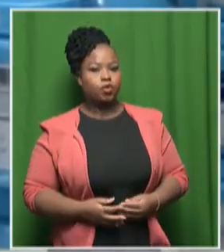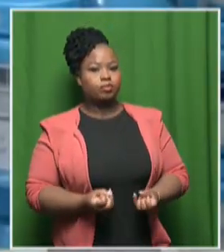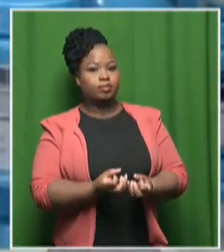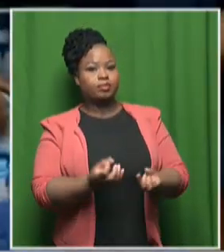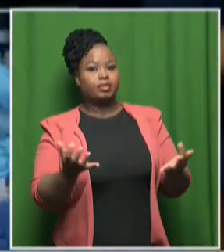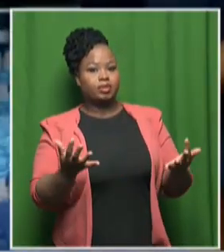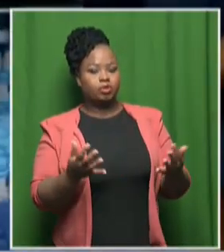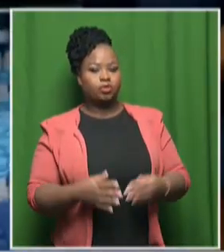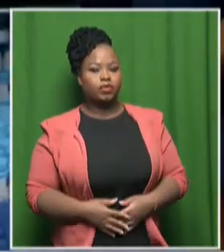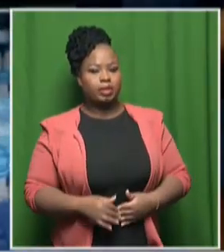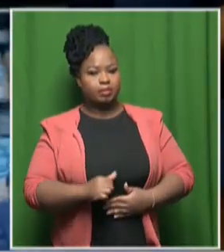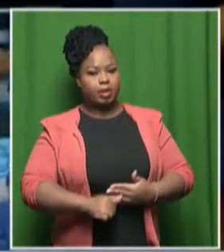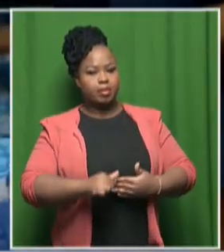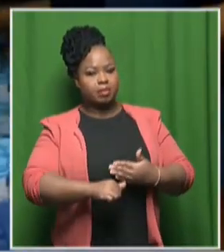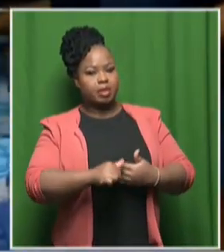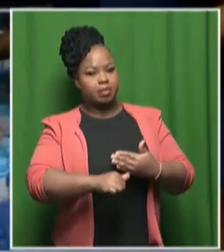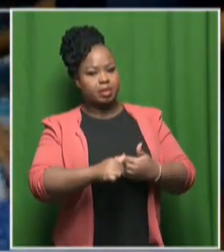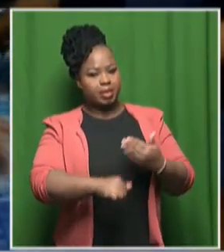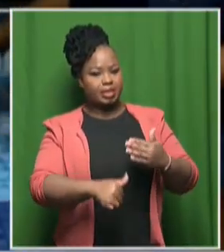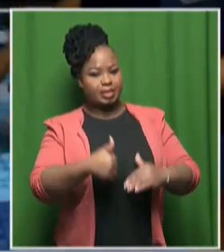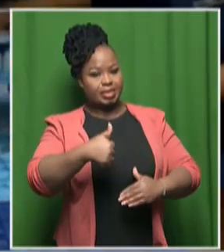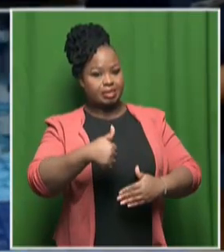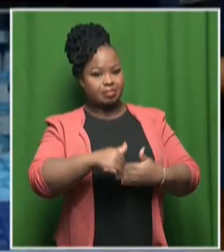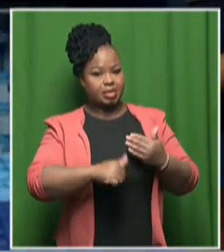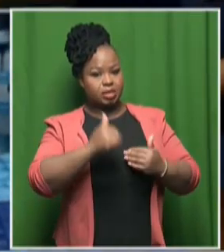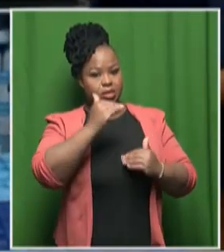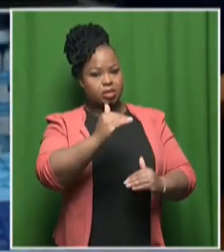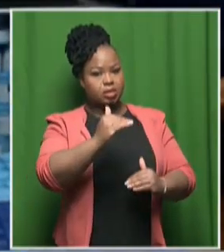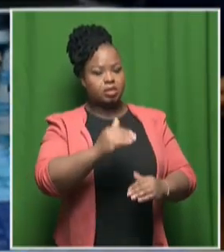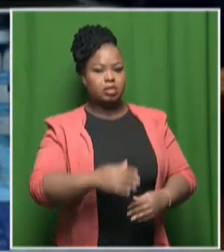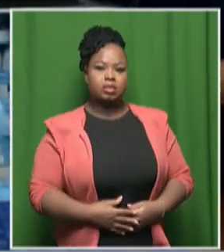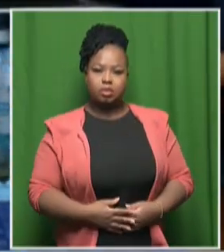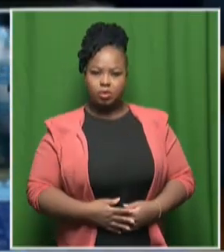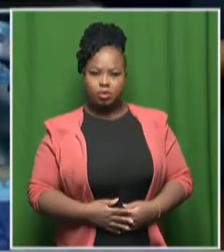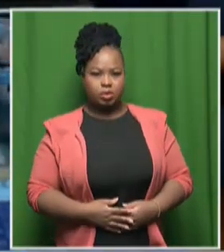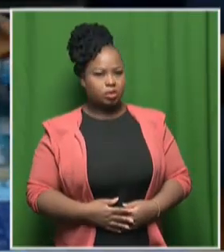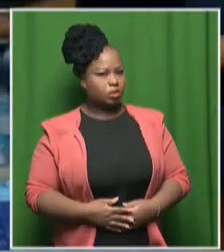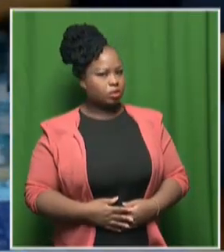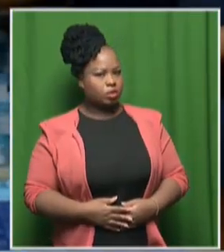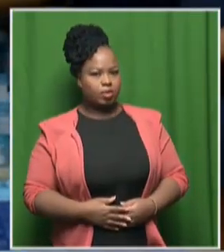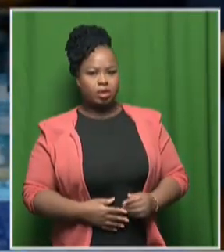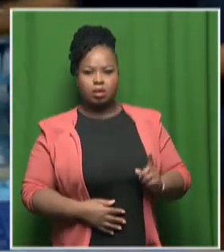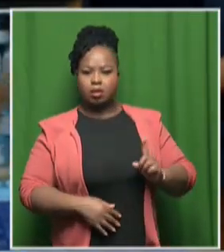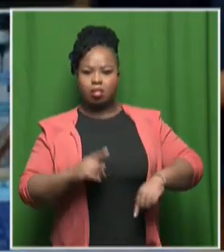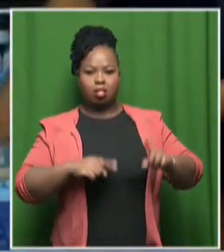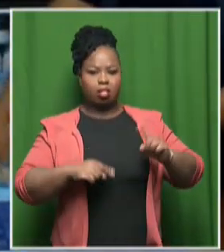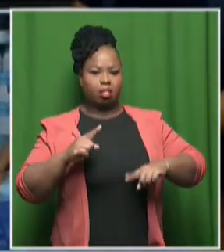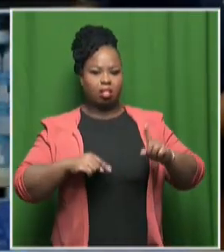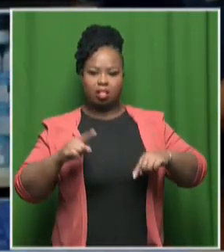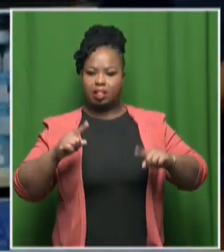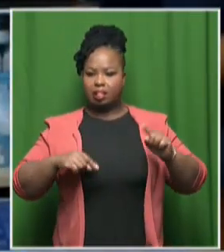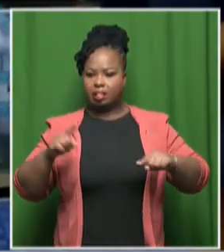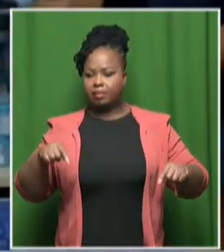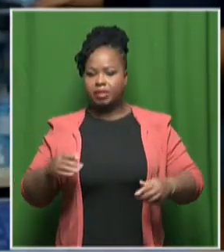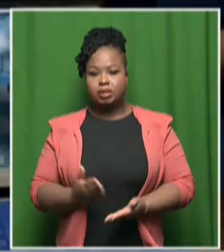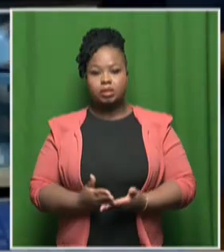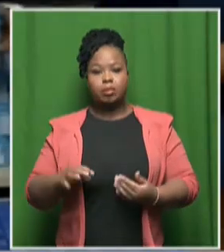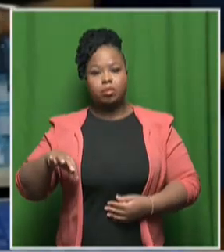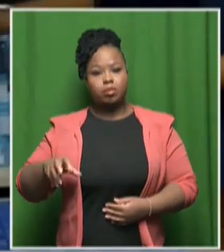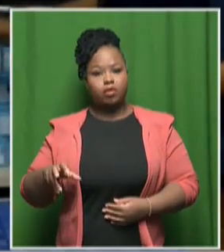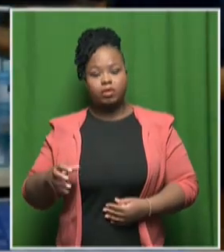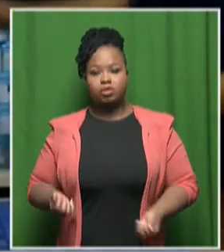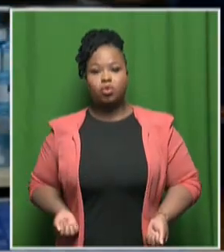these multi-month dispensing programs it hasn't been equal. Like, it's been inconsistent. Some provinces